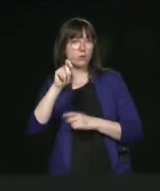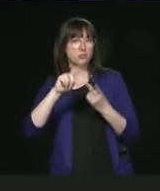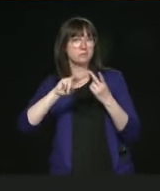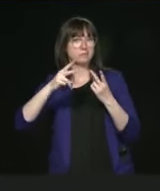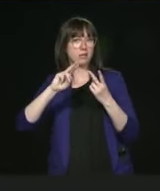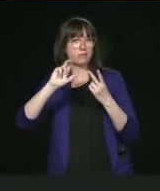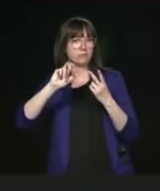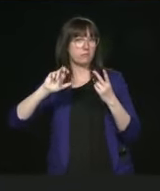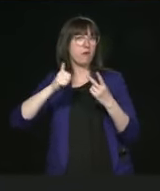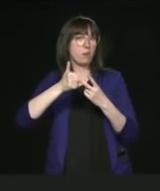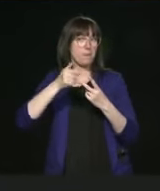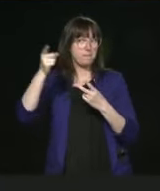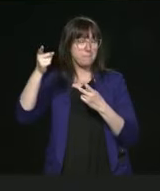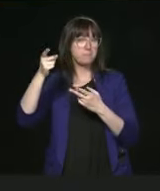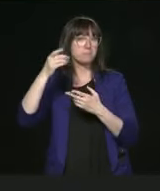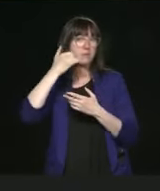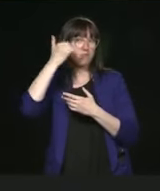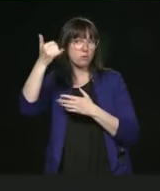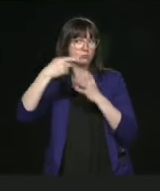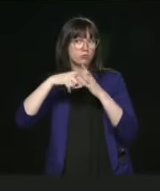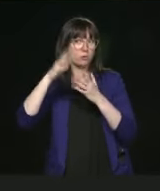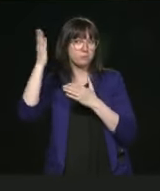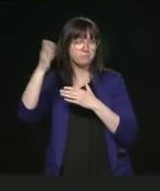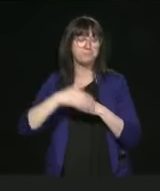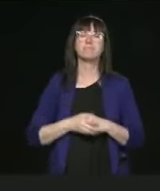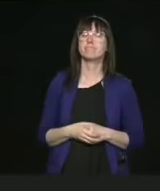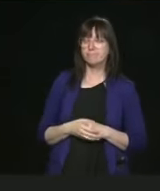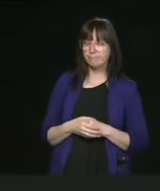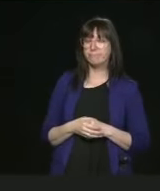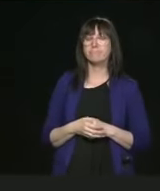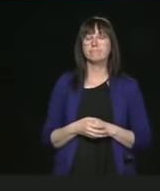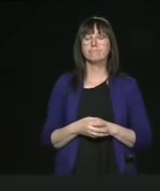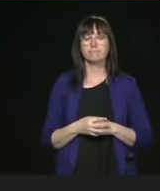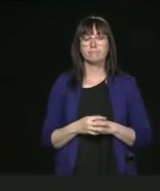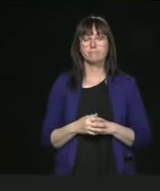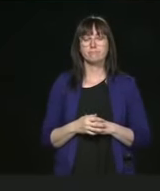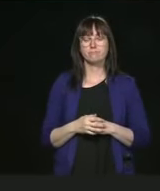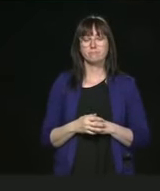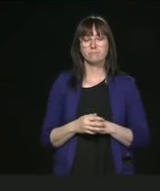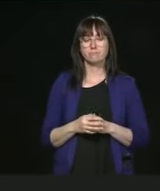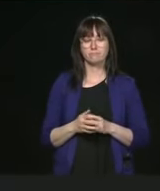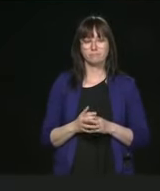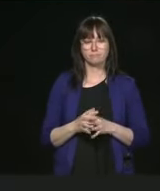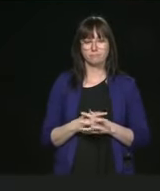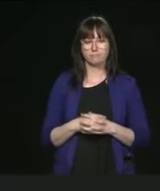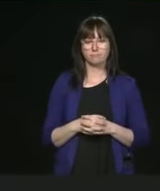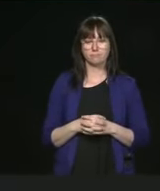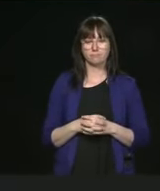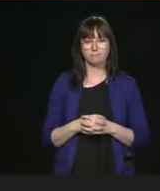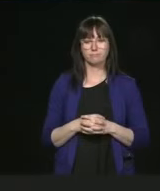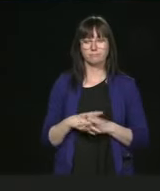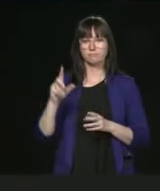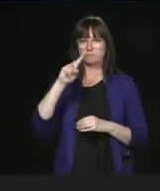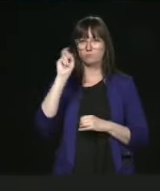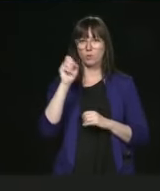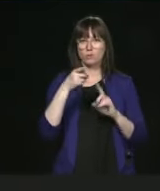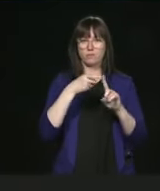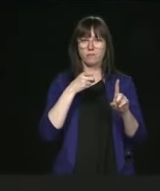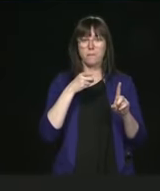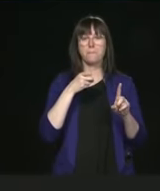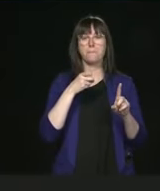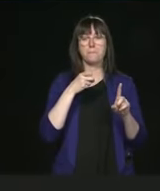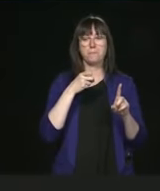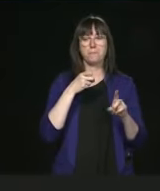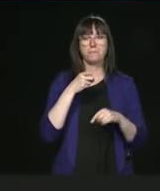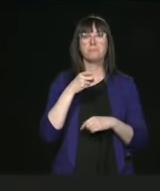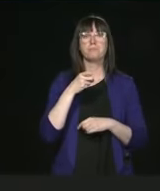Operator. Thank you. Merci. La première question, Michel Lamarche, TVA Nouvelle. À